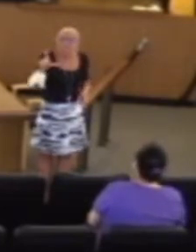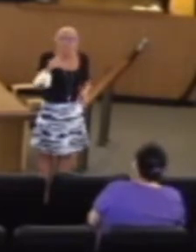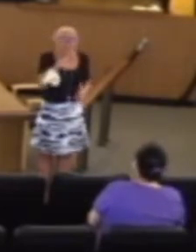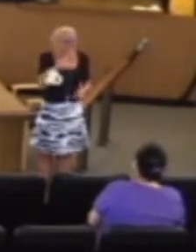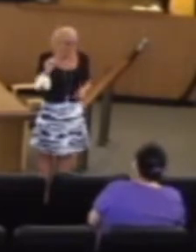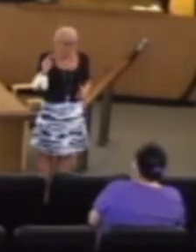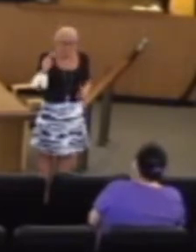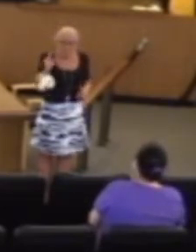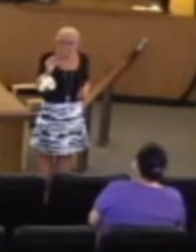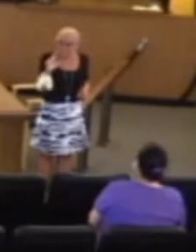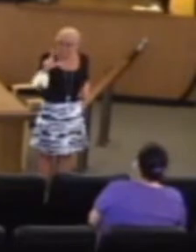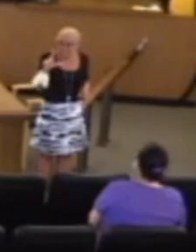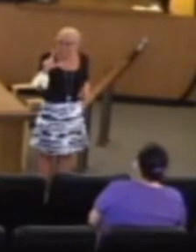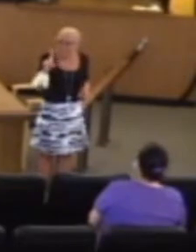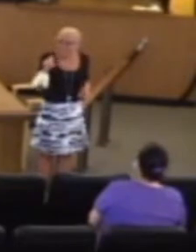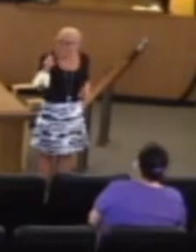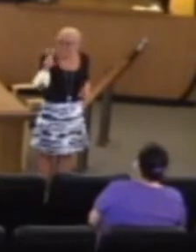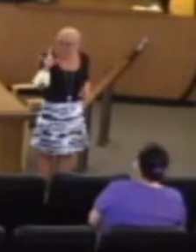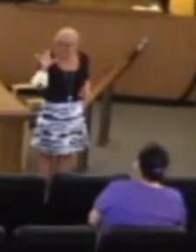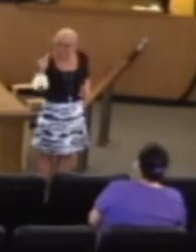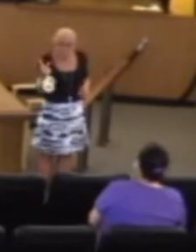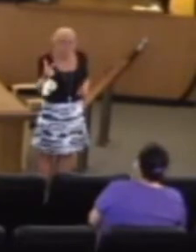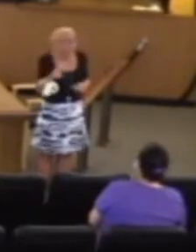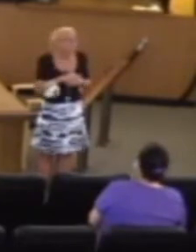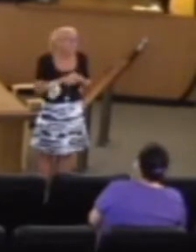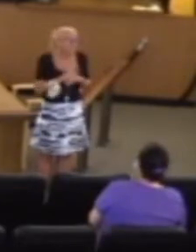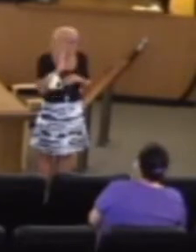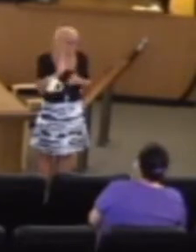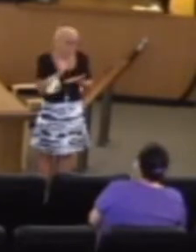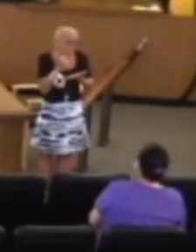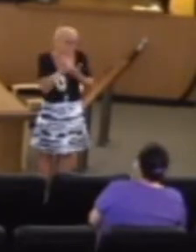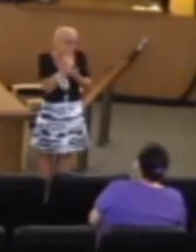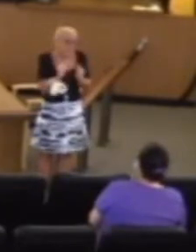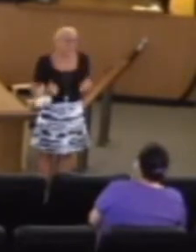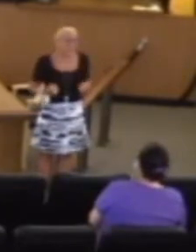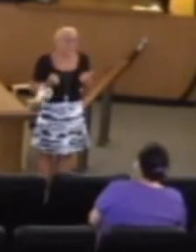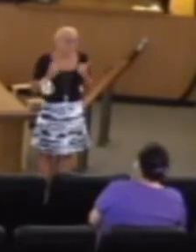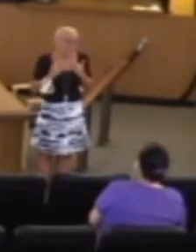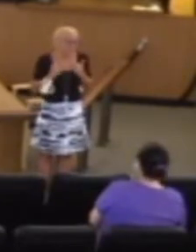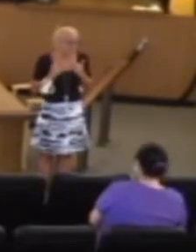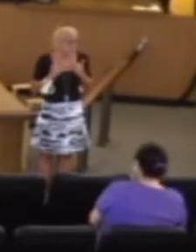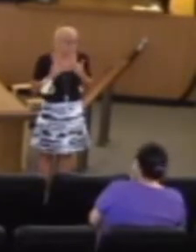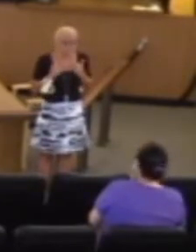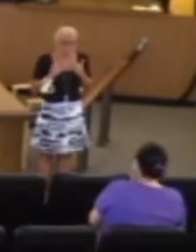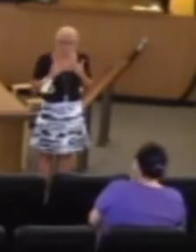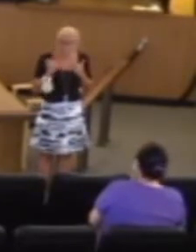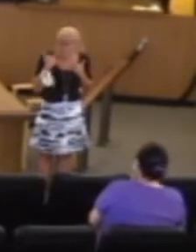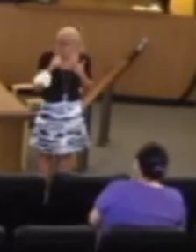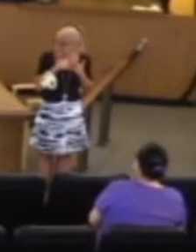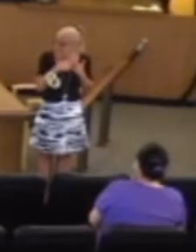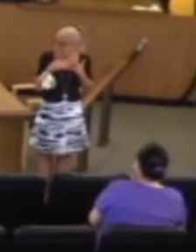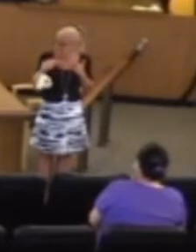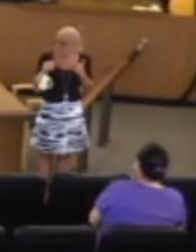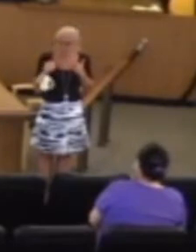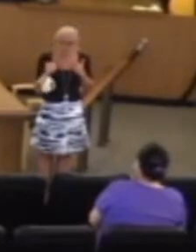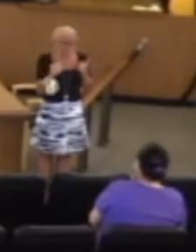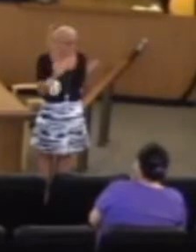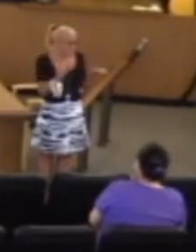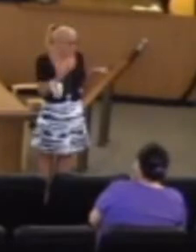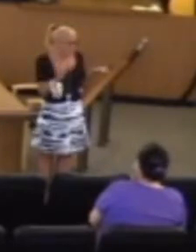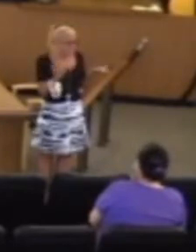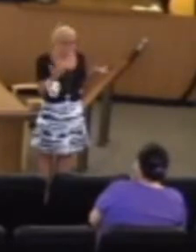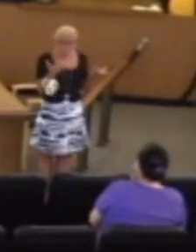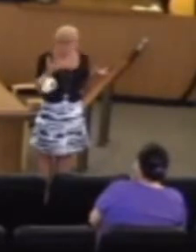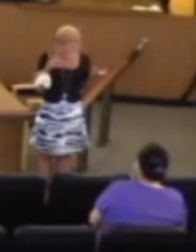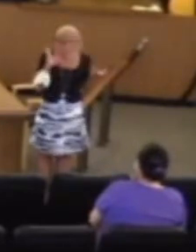collaboration that is going to save lives. And with that, does any member of the board wish to be heard on this item?